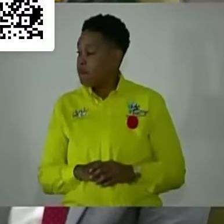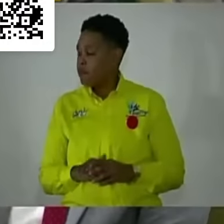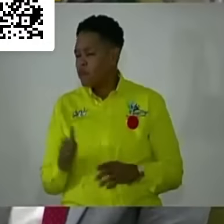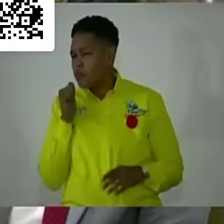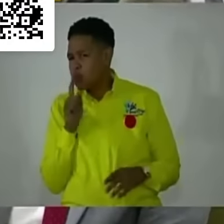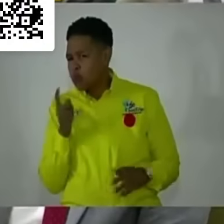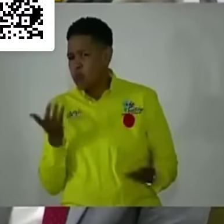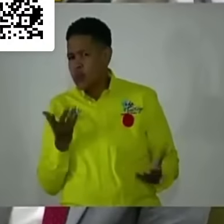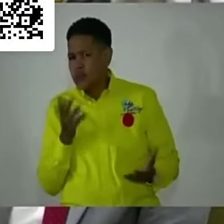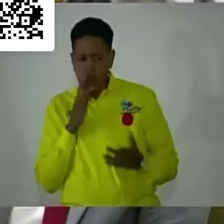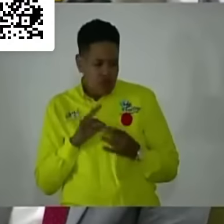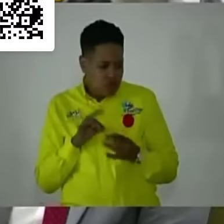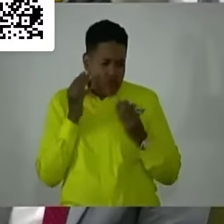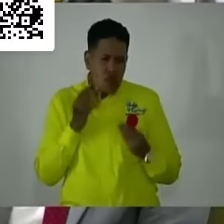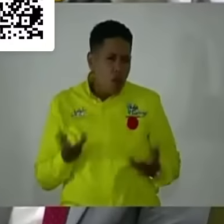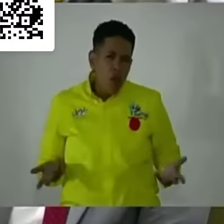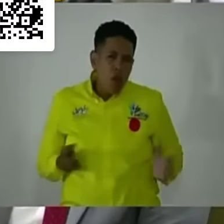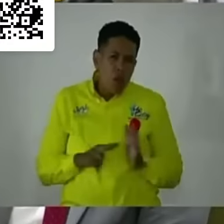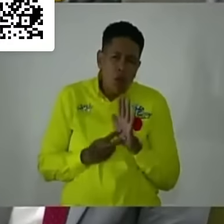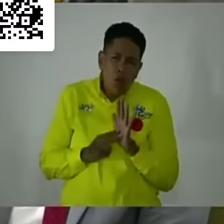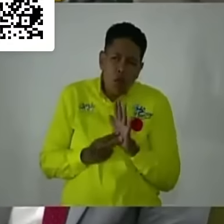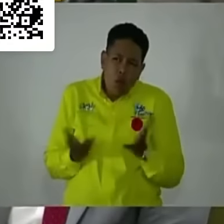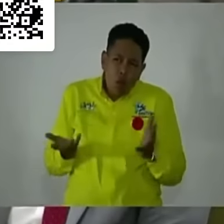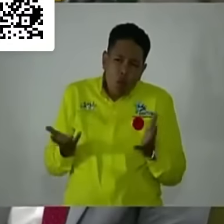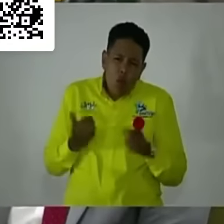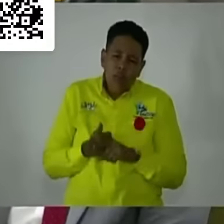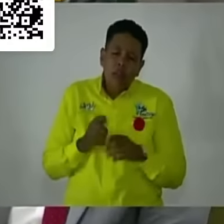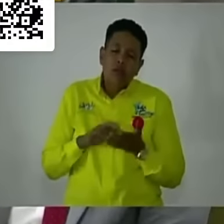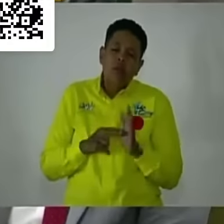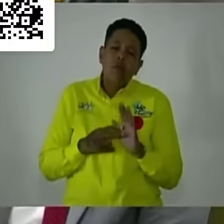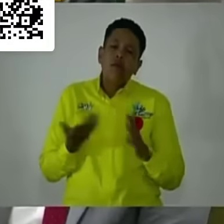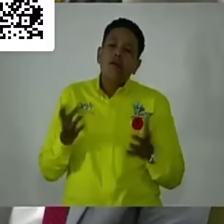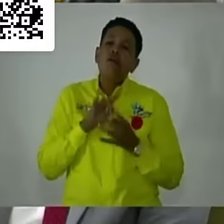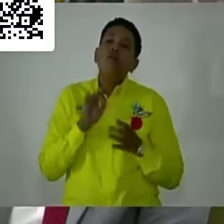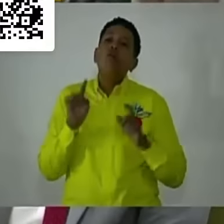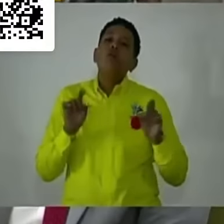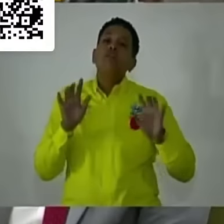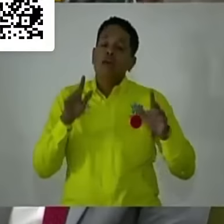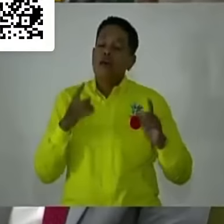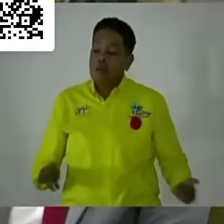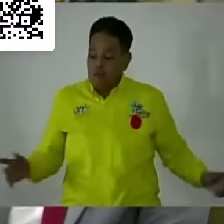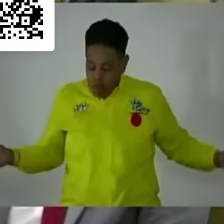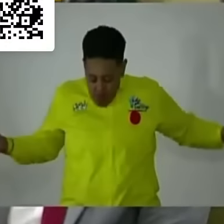what you were referring to, Minister. Was that question? Okay.